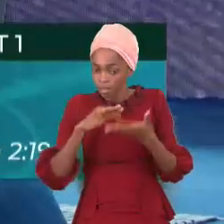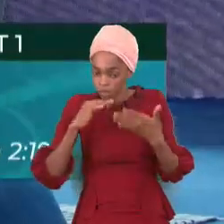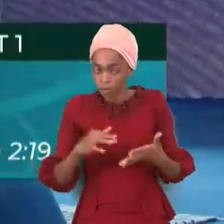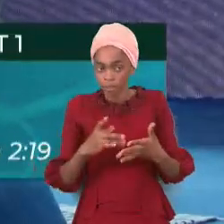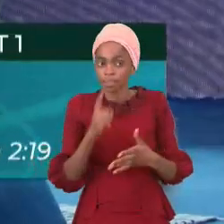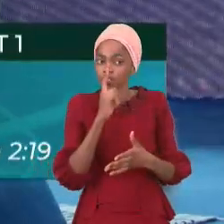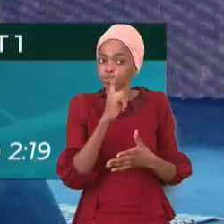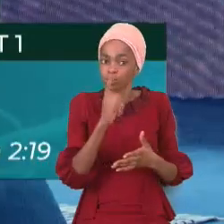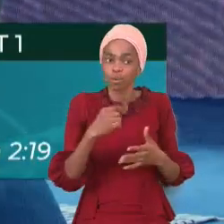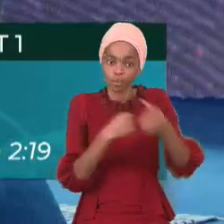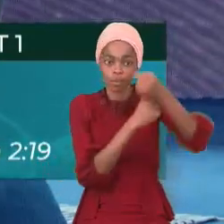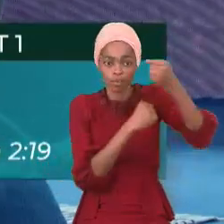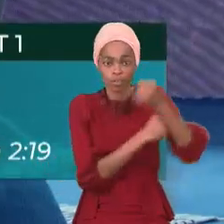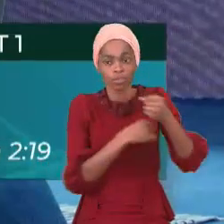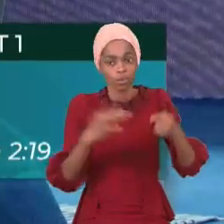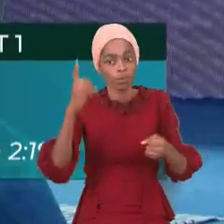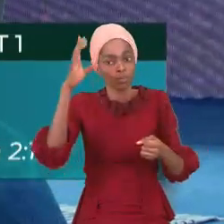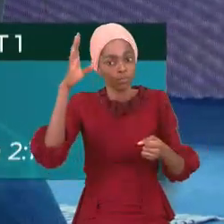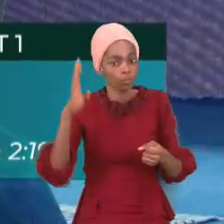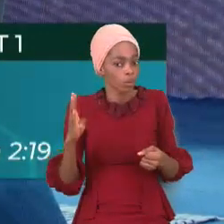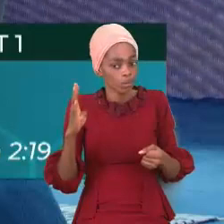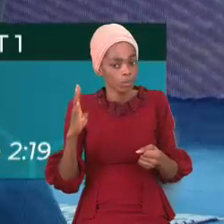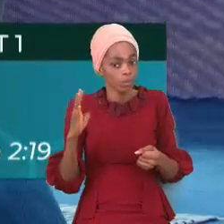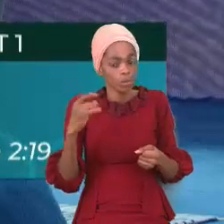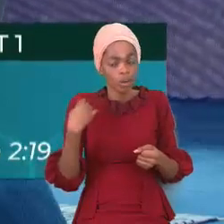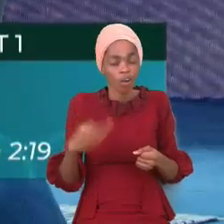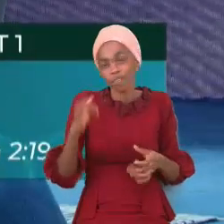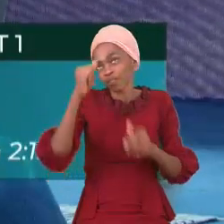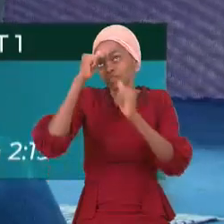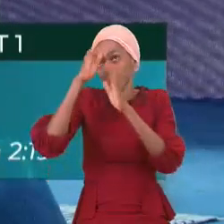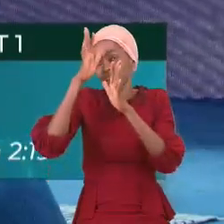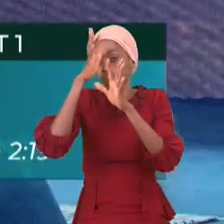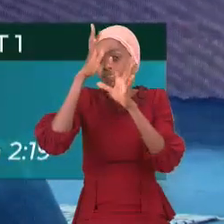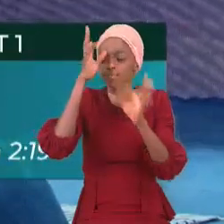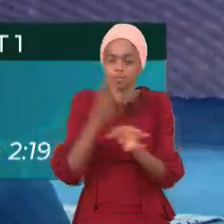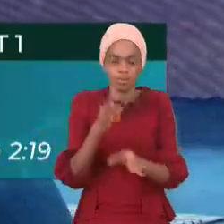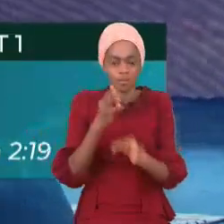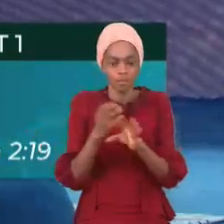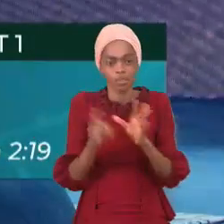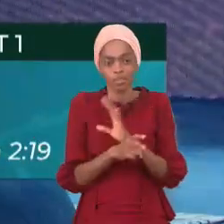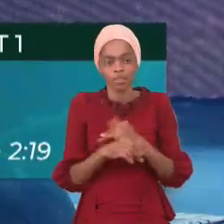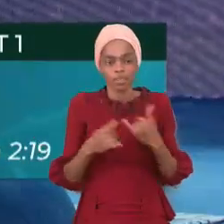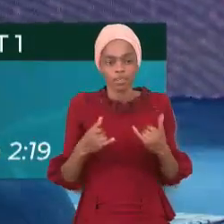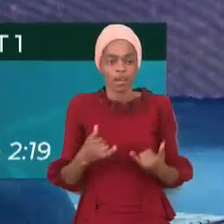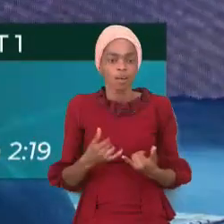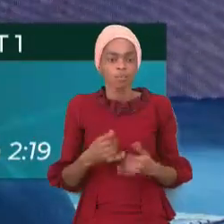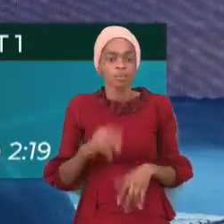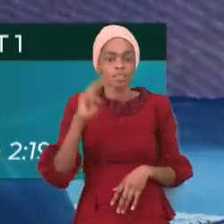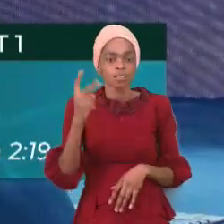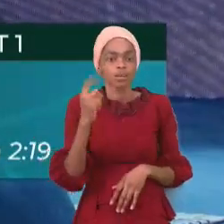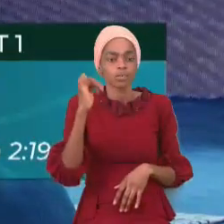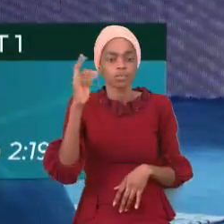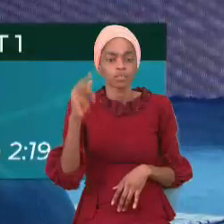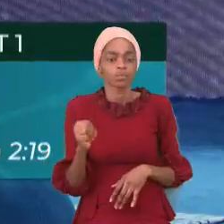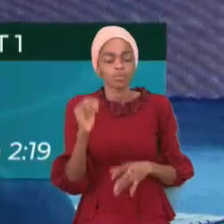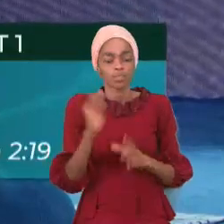sure foundation of the Father's faithfulness. Look at this. We're looking at 2 Timothy